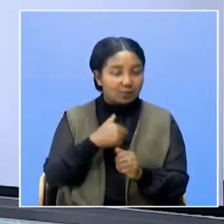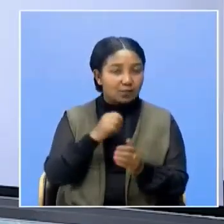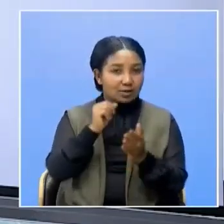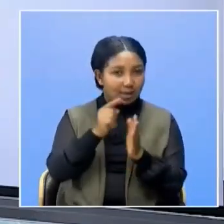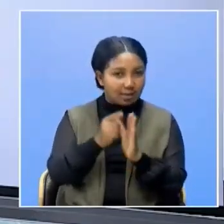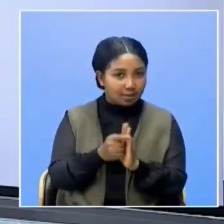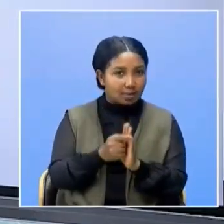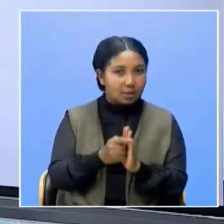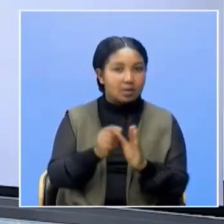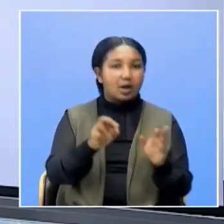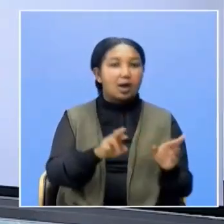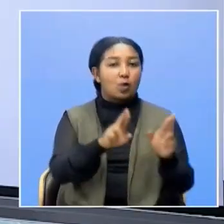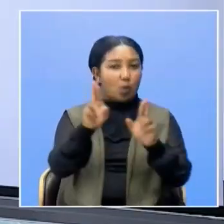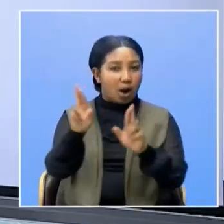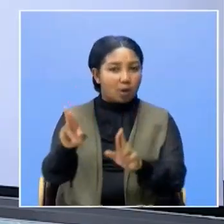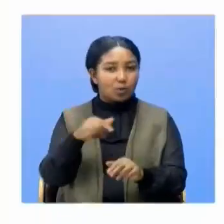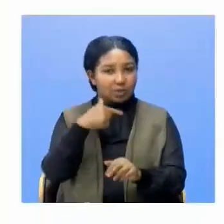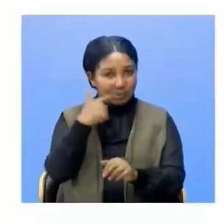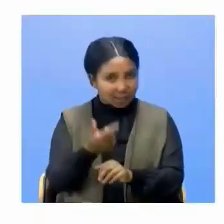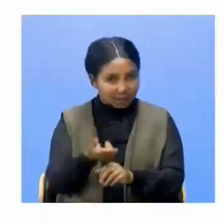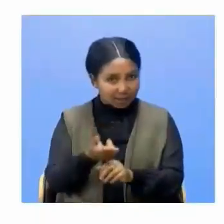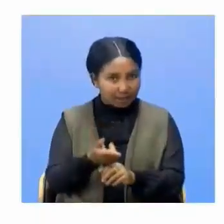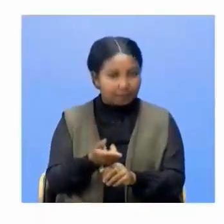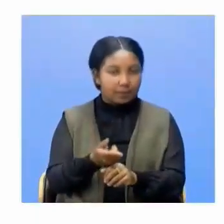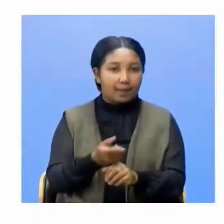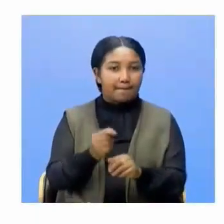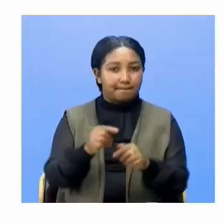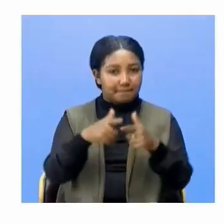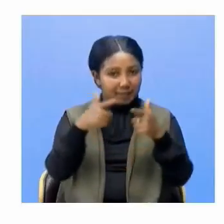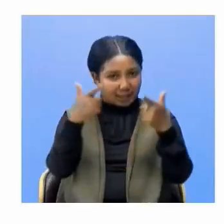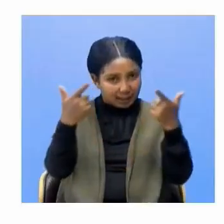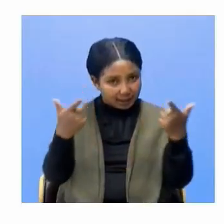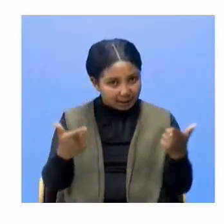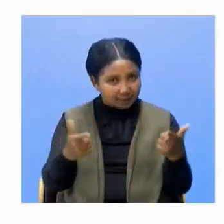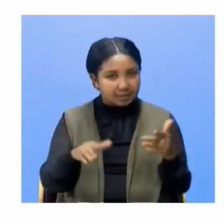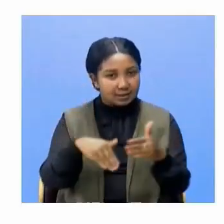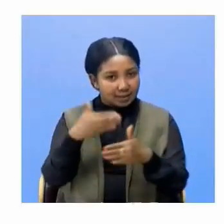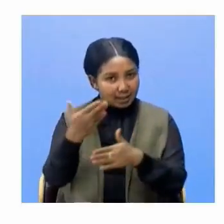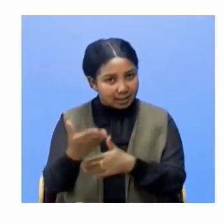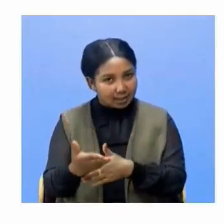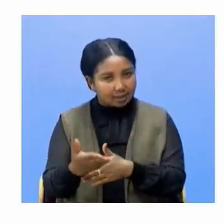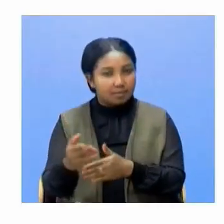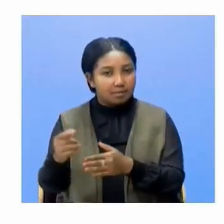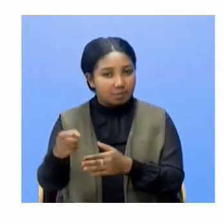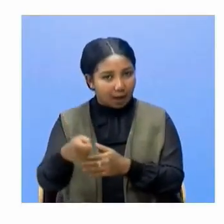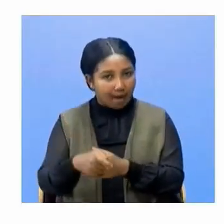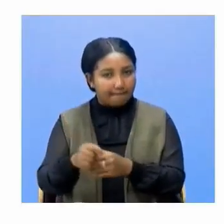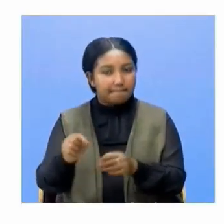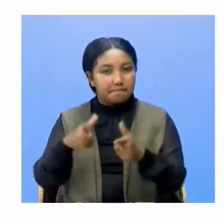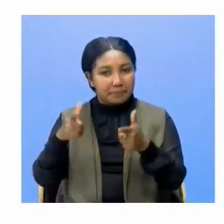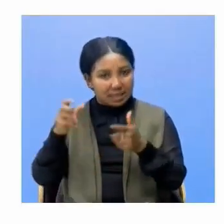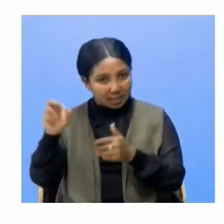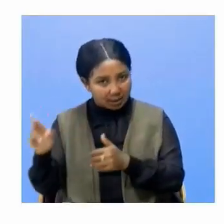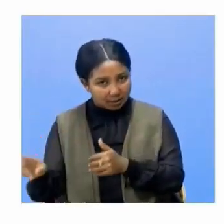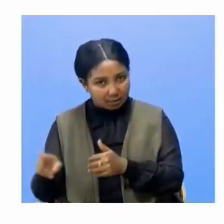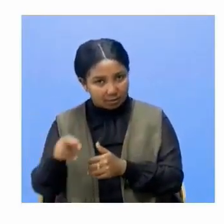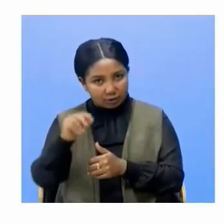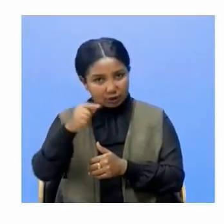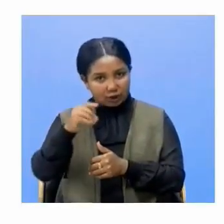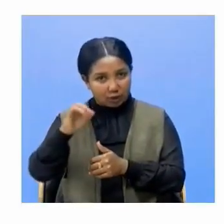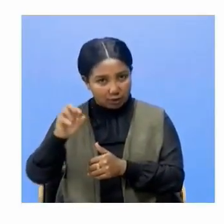for the regular one, we say what? Big. Then it becomes bigger.